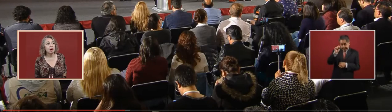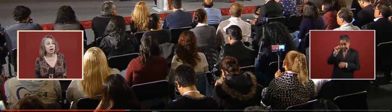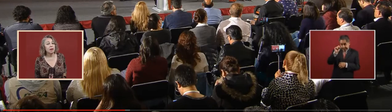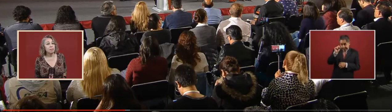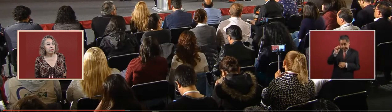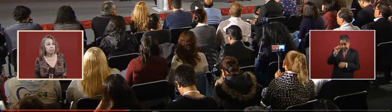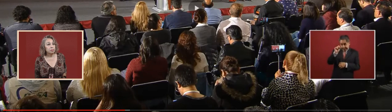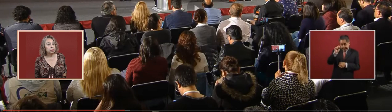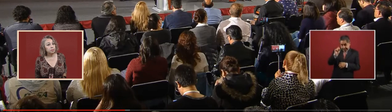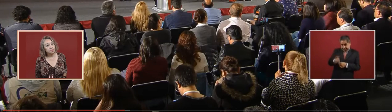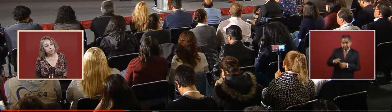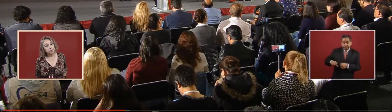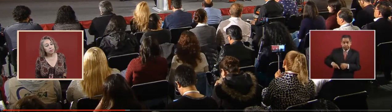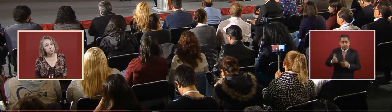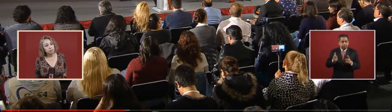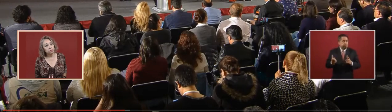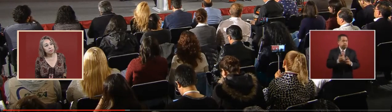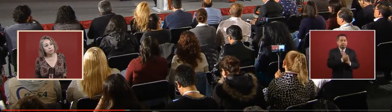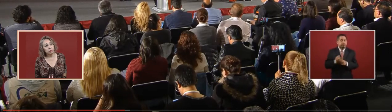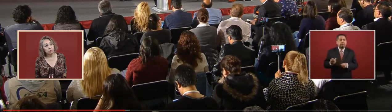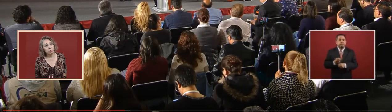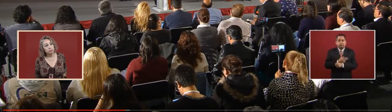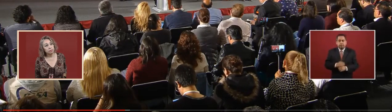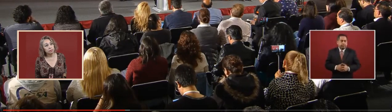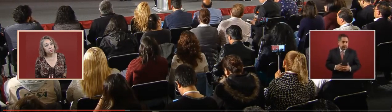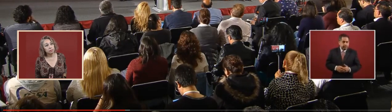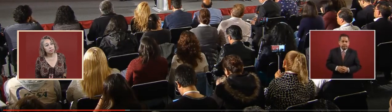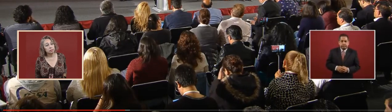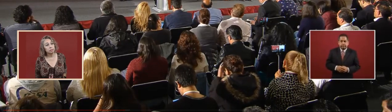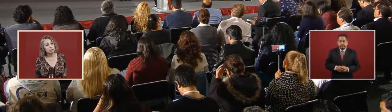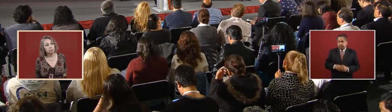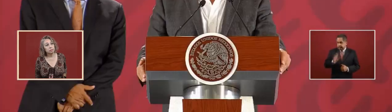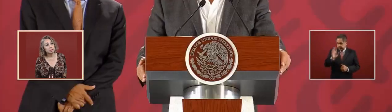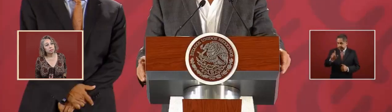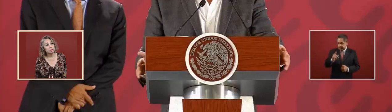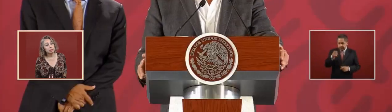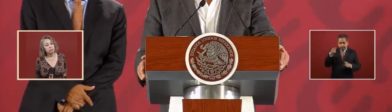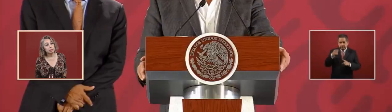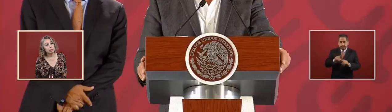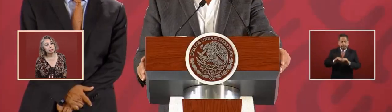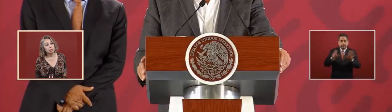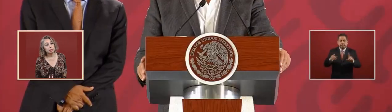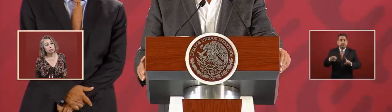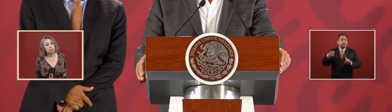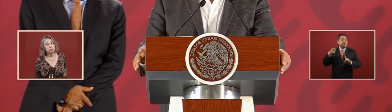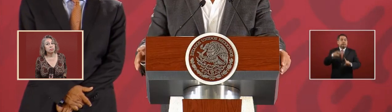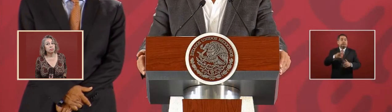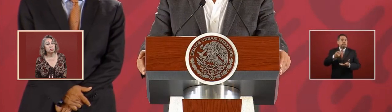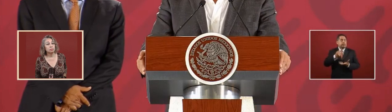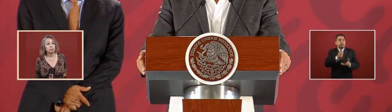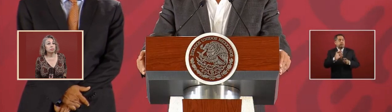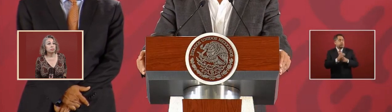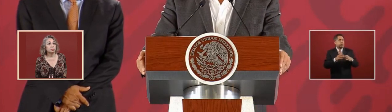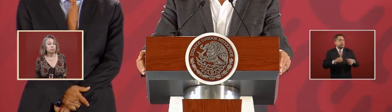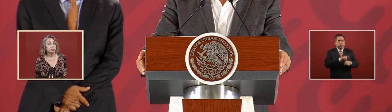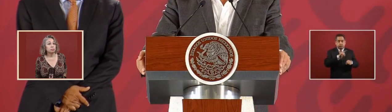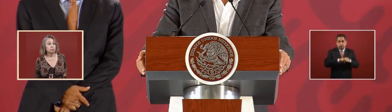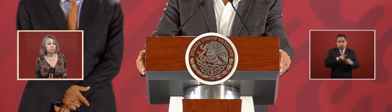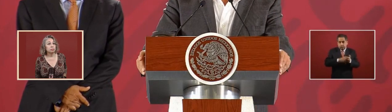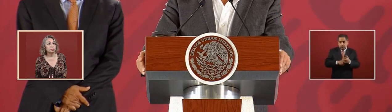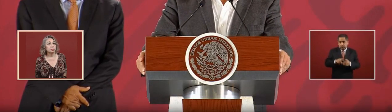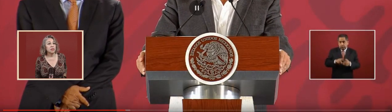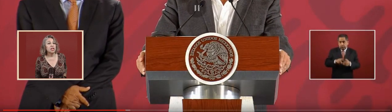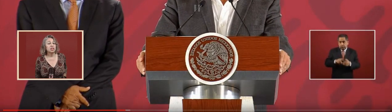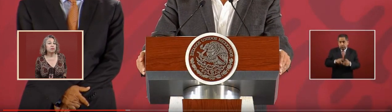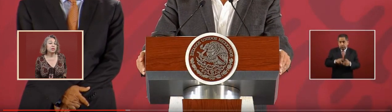for. Bueno, en primer lugar hay que tener ubicado con toda claridad, pues fue por supuesto asignado a la Comisión Nacional de Búsqueda en el